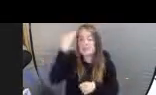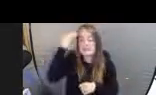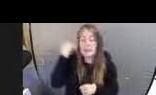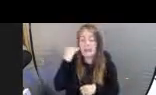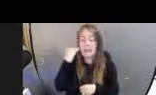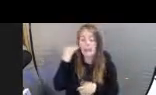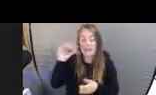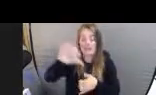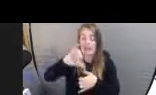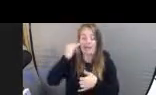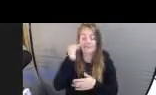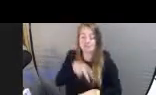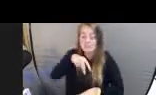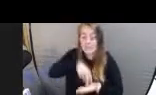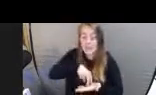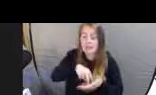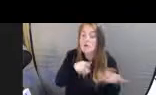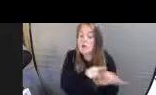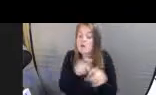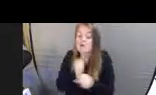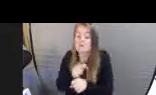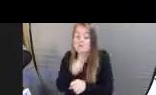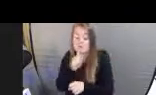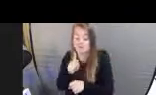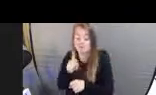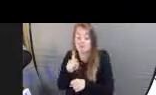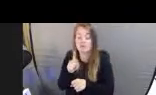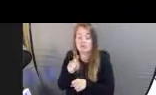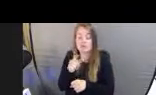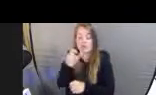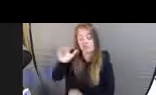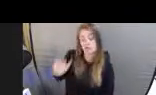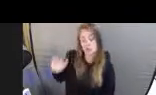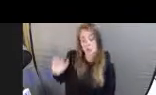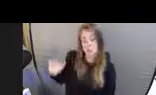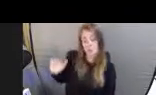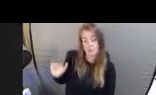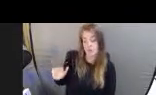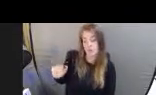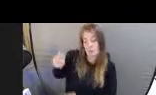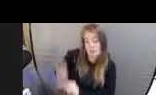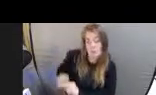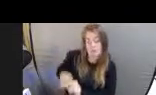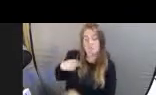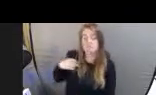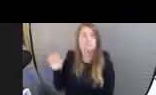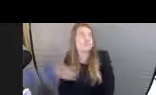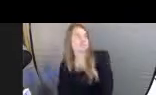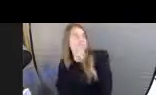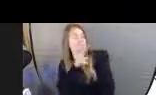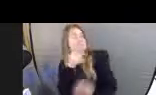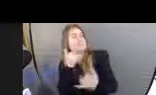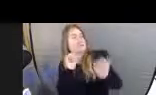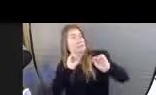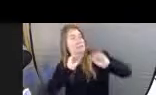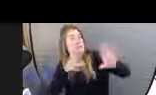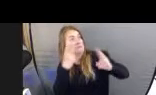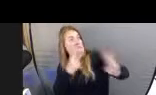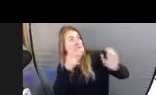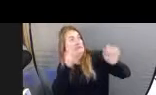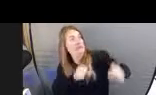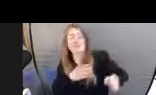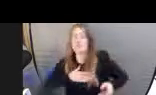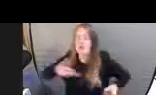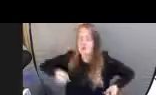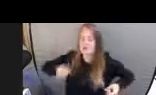is standing is great, but also making sure that somebody who's a little bit lower could see the signage is so important as well. Because in my wheelchair,